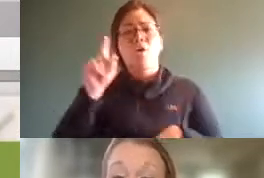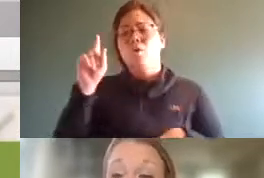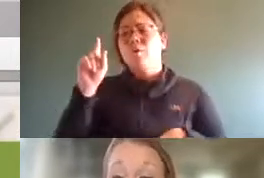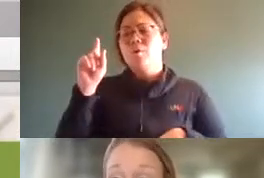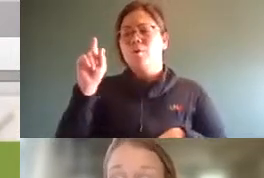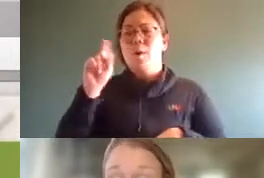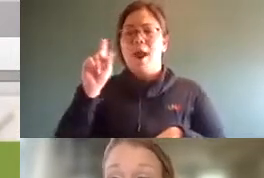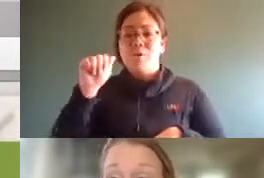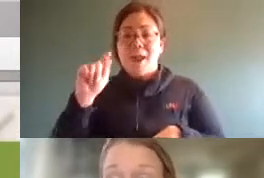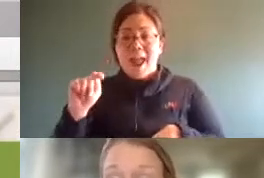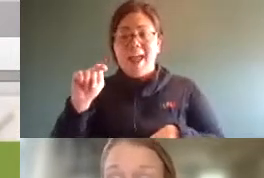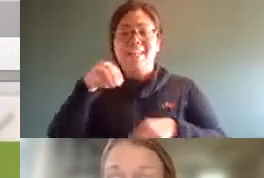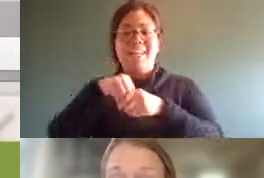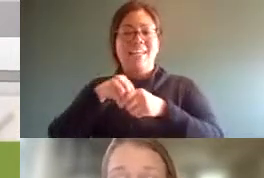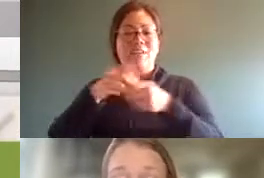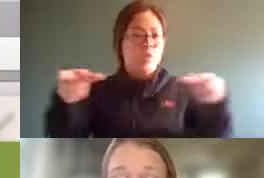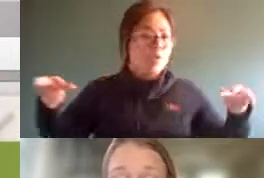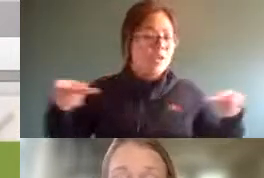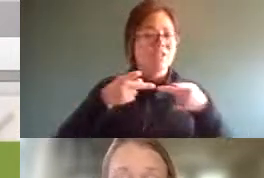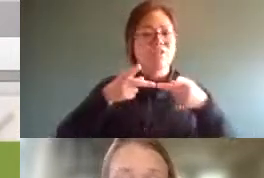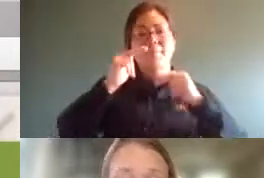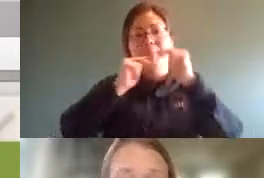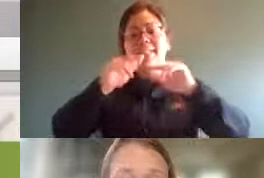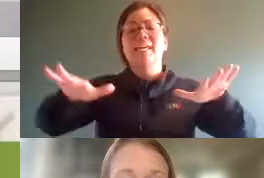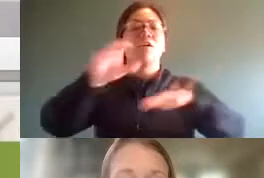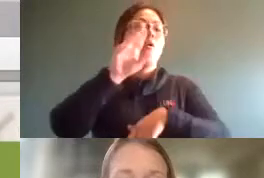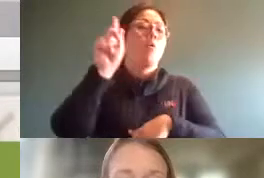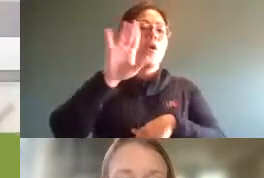are or where your interpreters are throughout your facility.